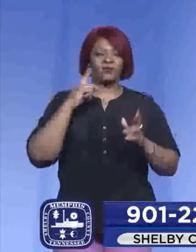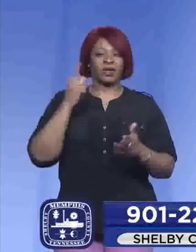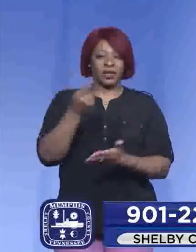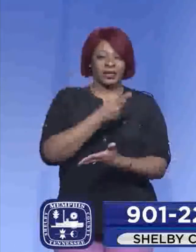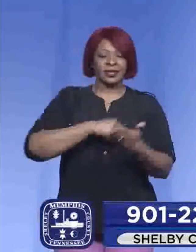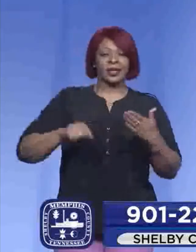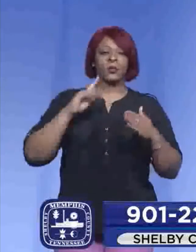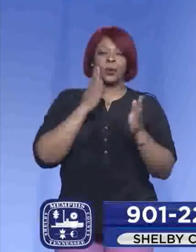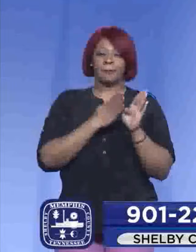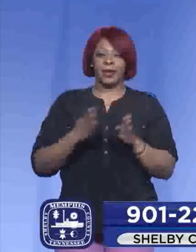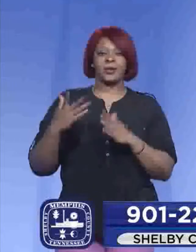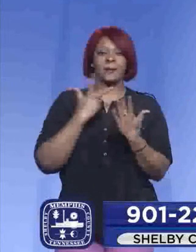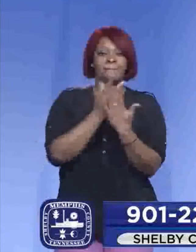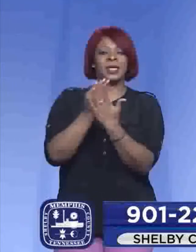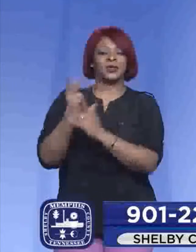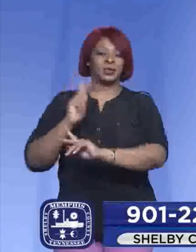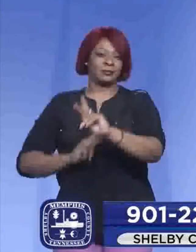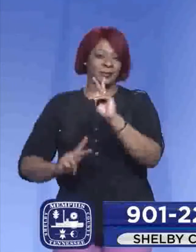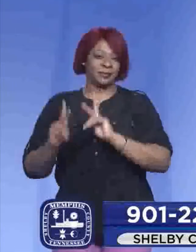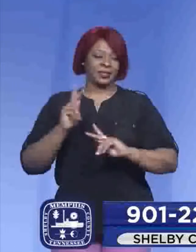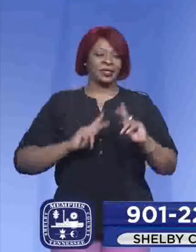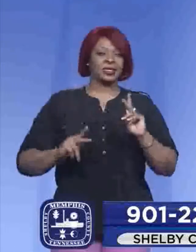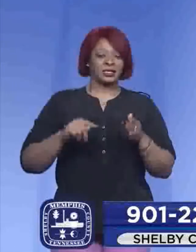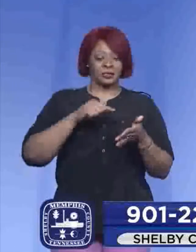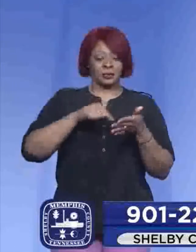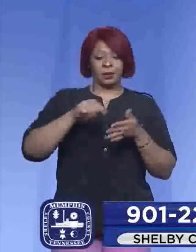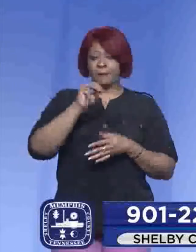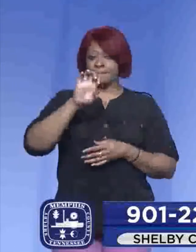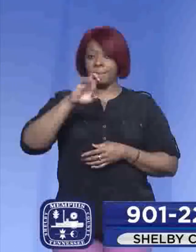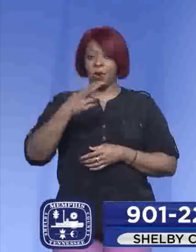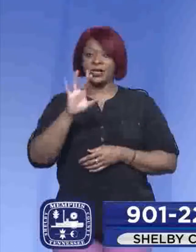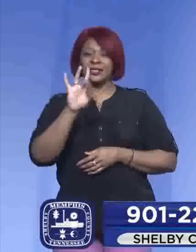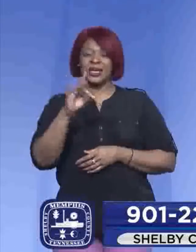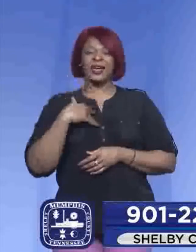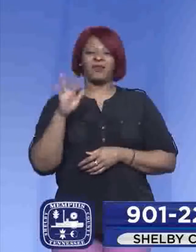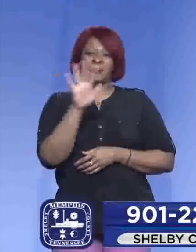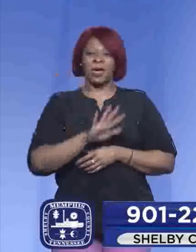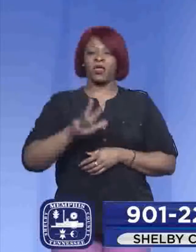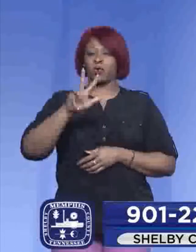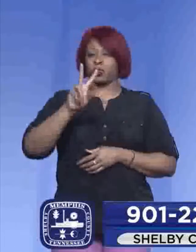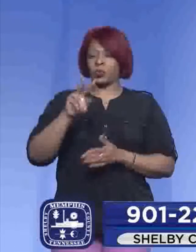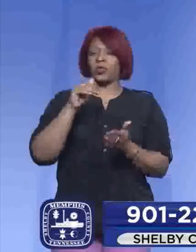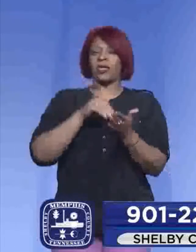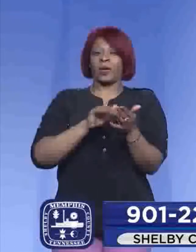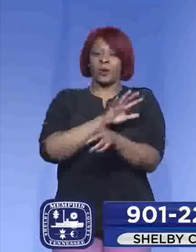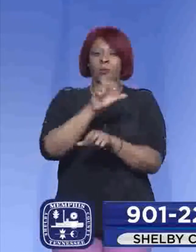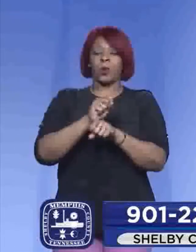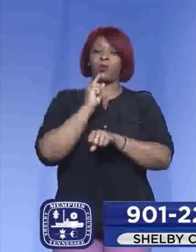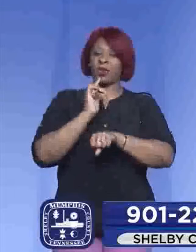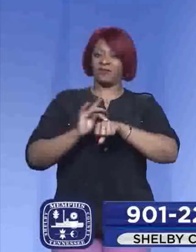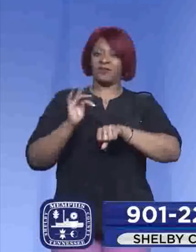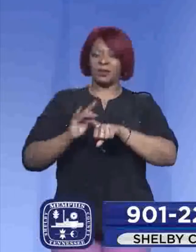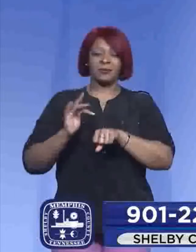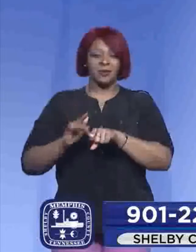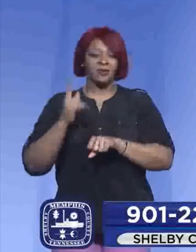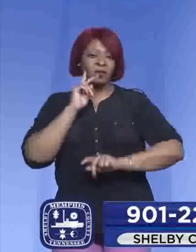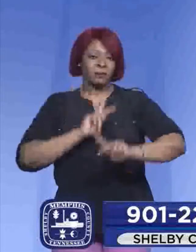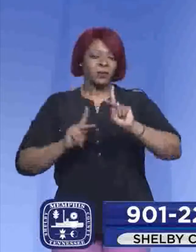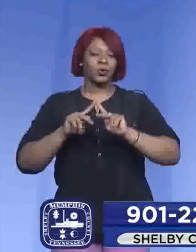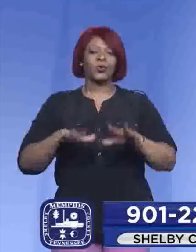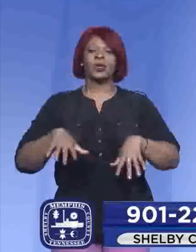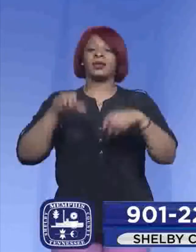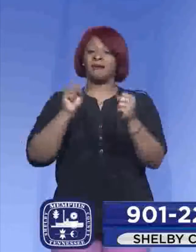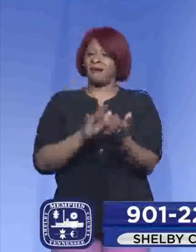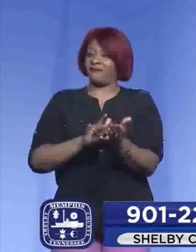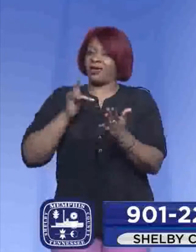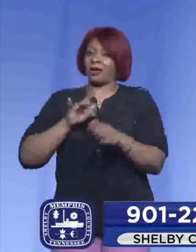will administer. So on the week of March 8th, we'll have about 32,000 appointments available for people to take